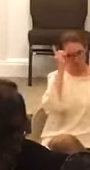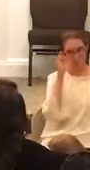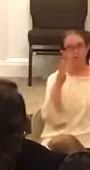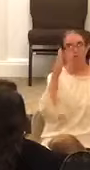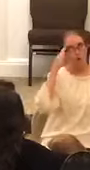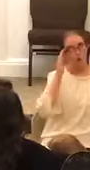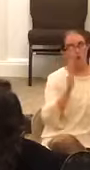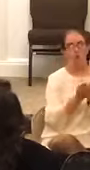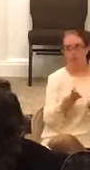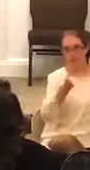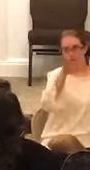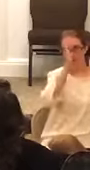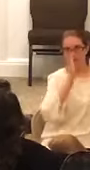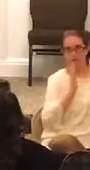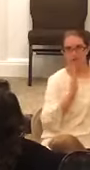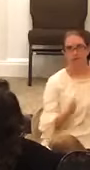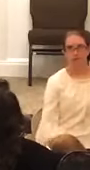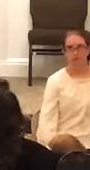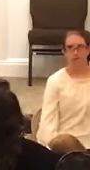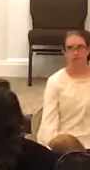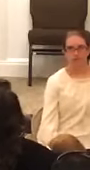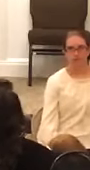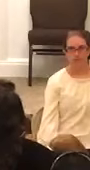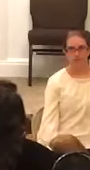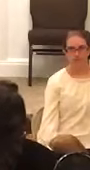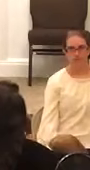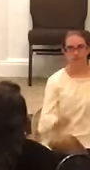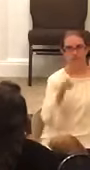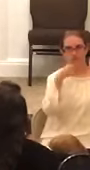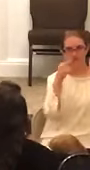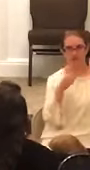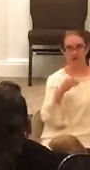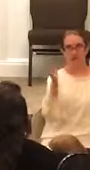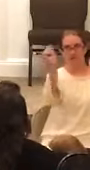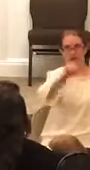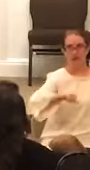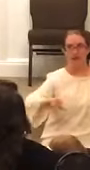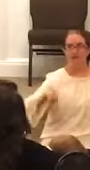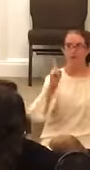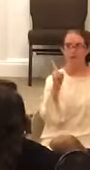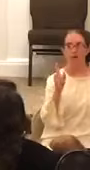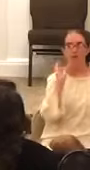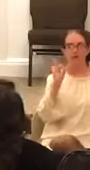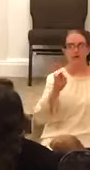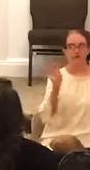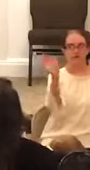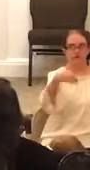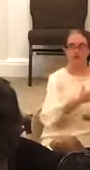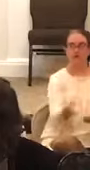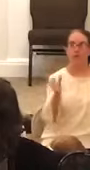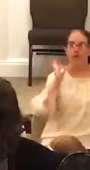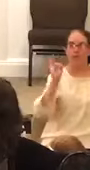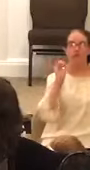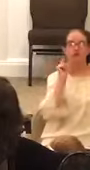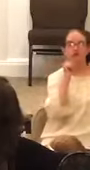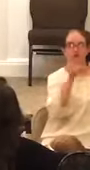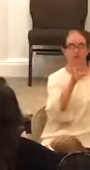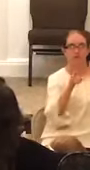the word of God. Hallelujah. Amen. And he said, if anybody preach anything other than what I preached unto